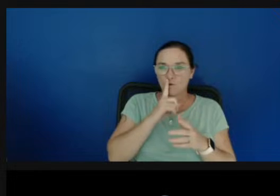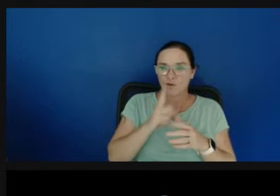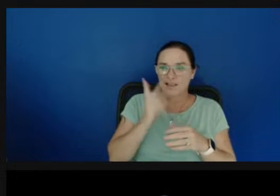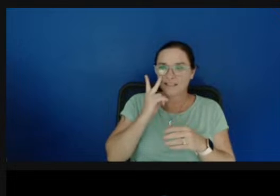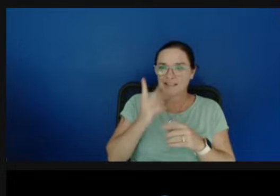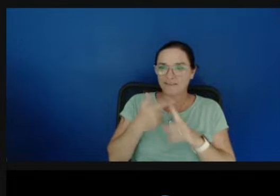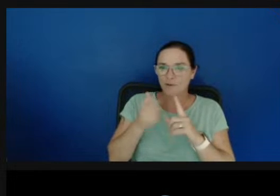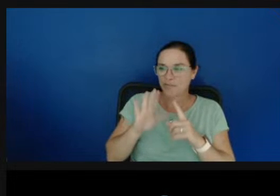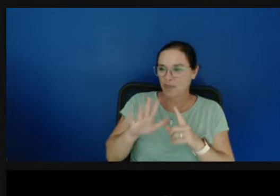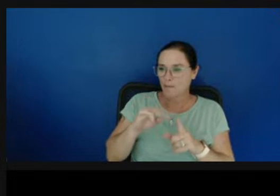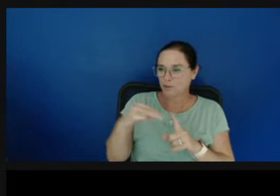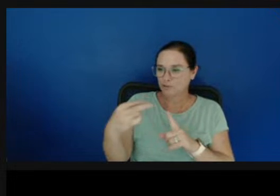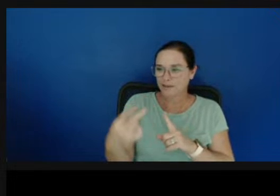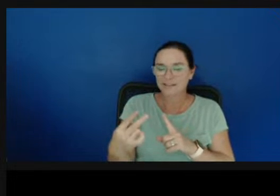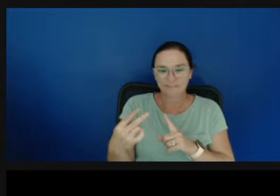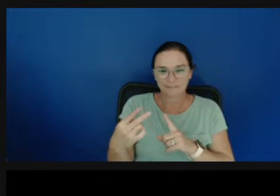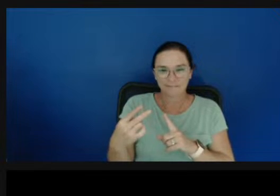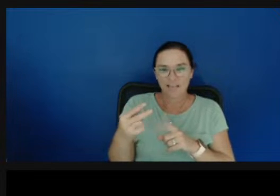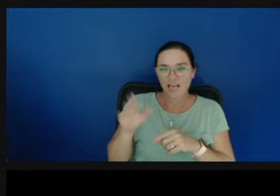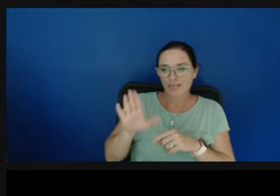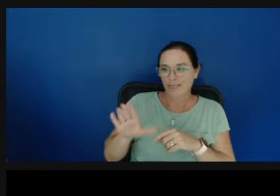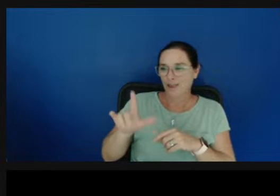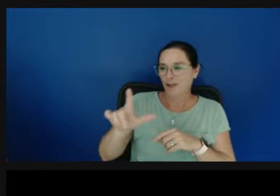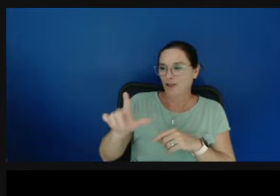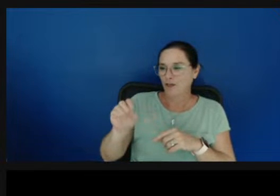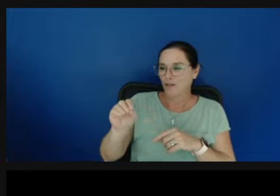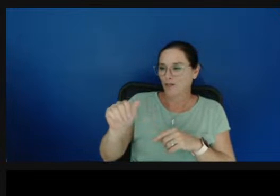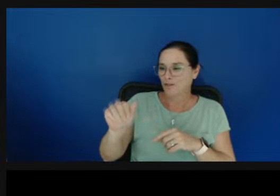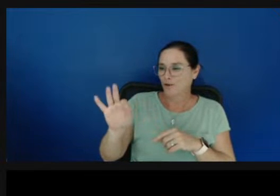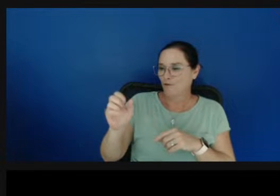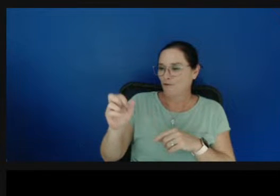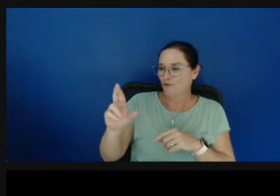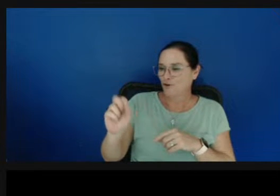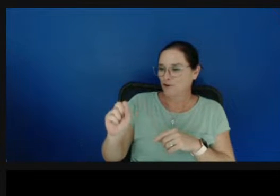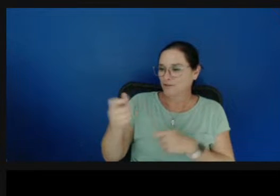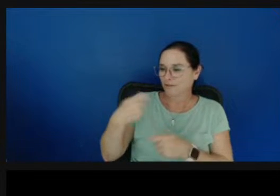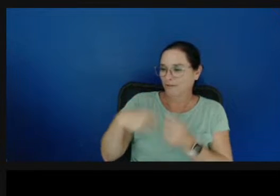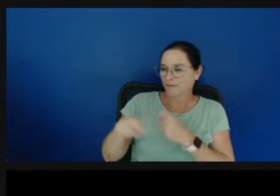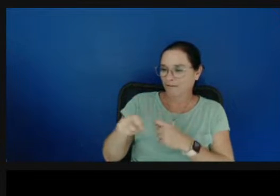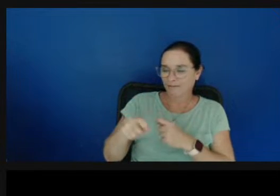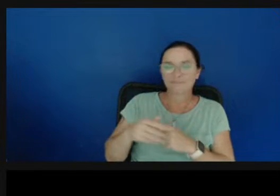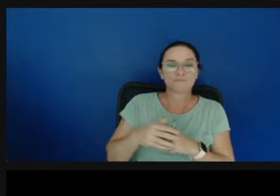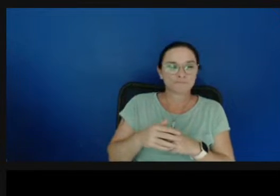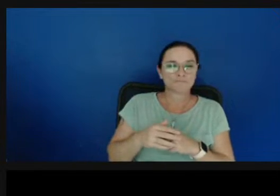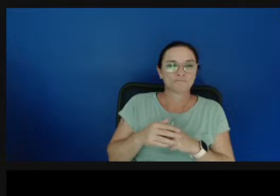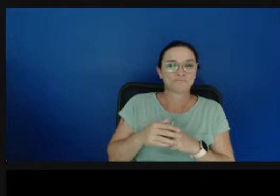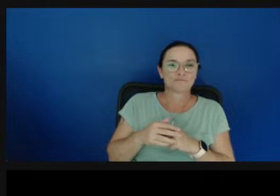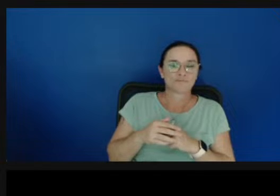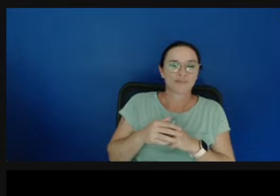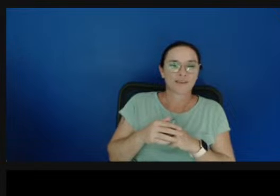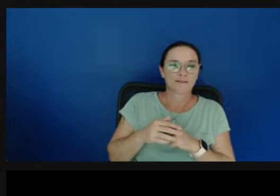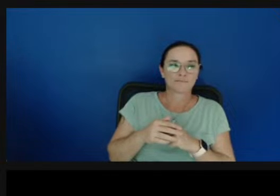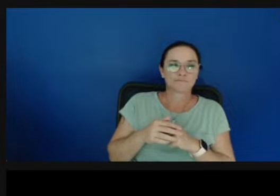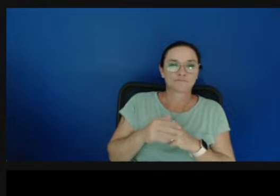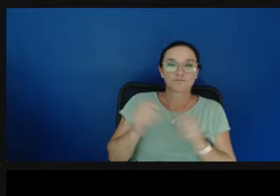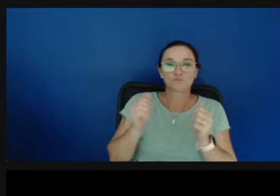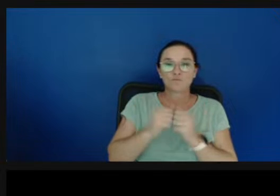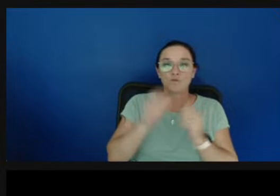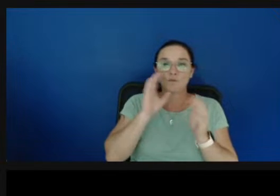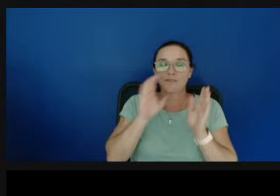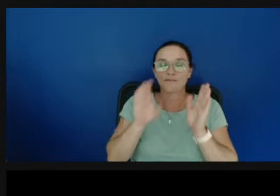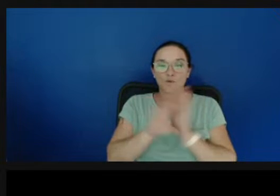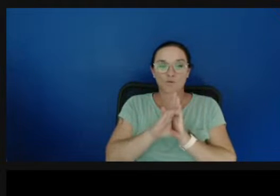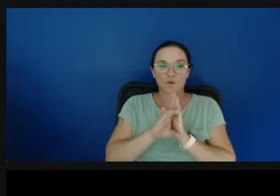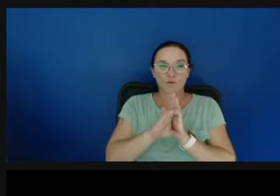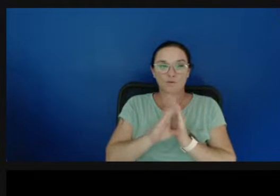their loafers, I guess, at that time, being out there. So with the photos,